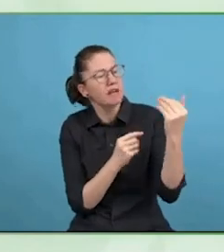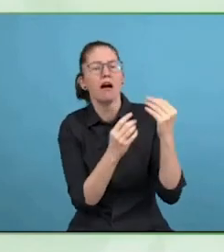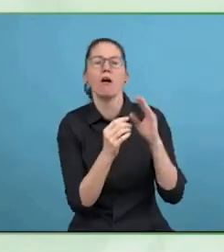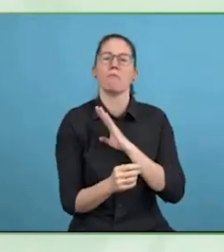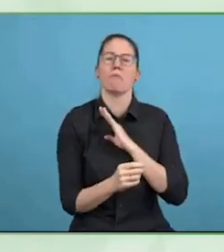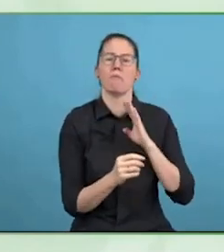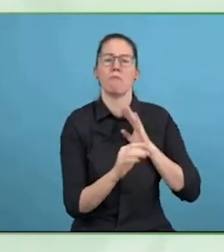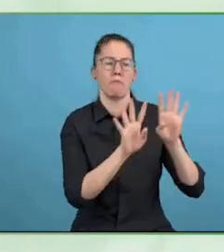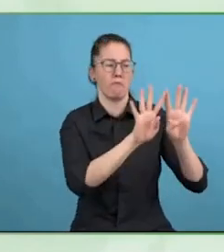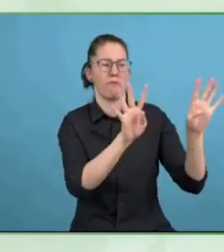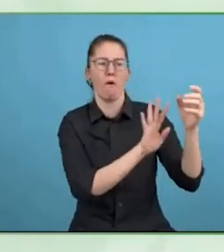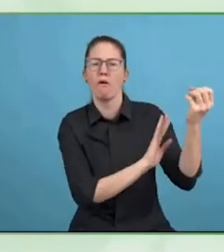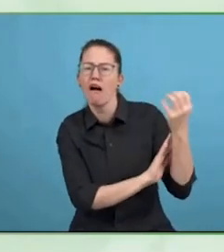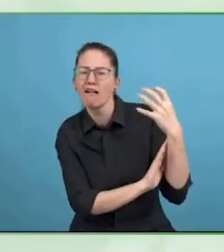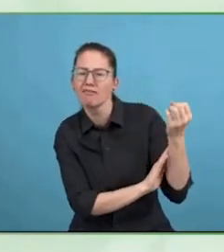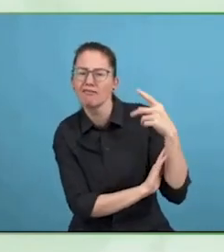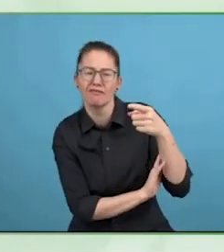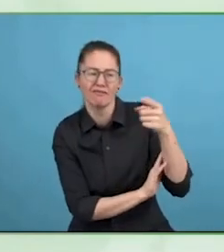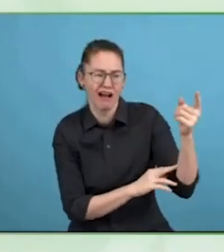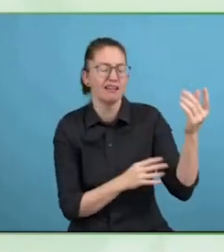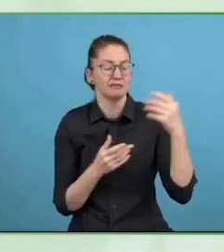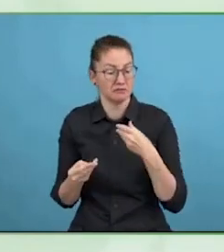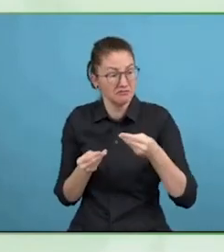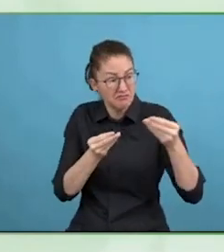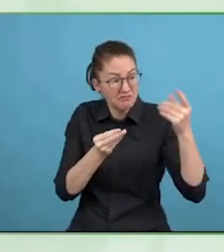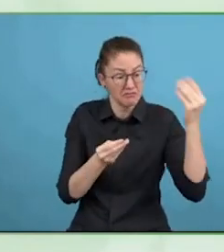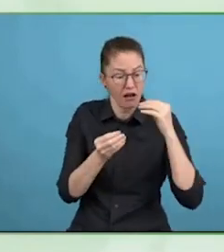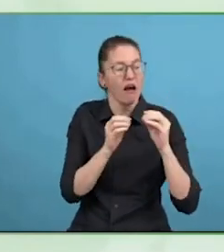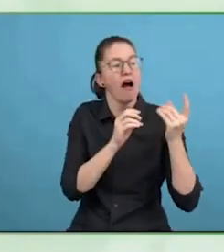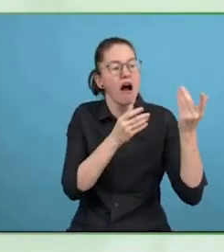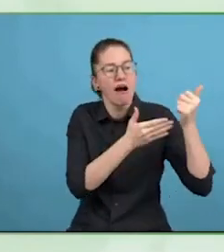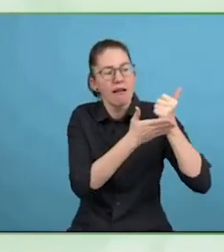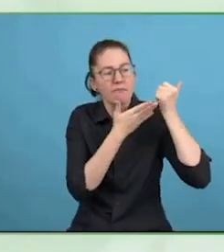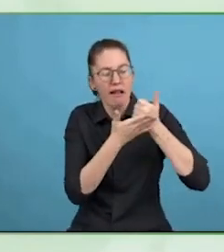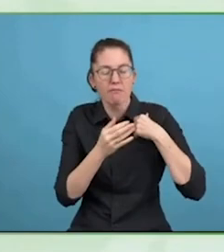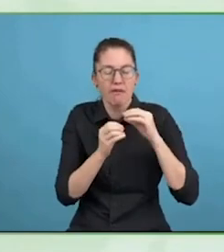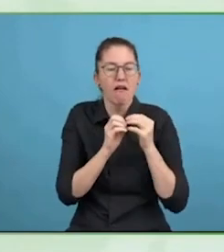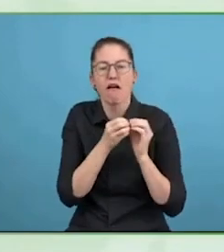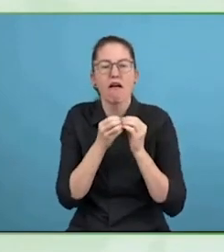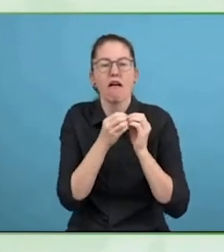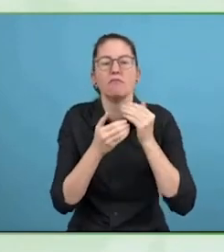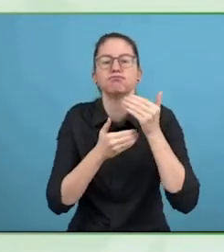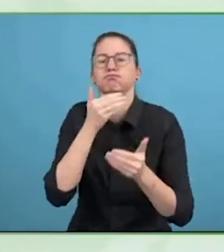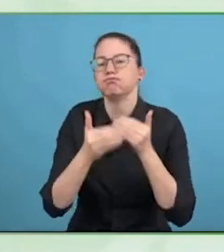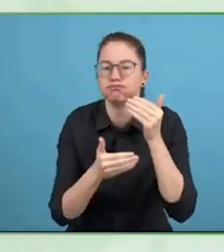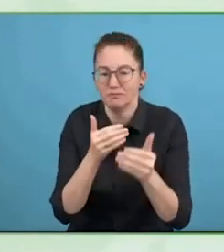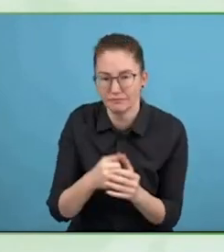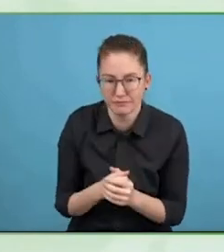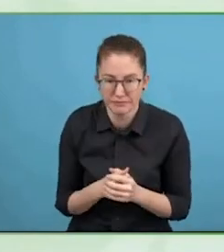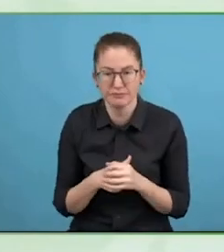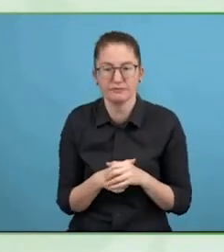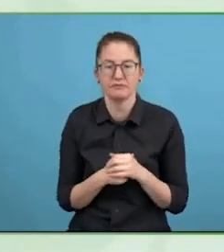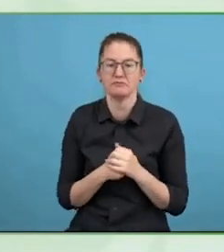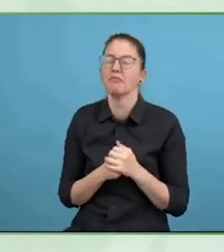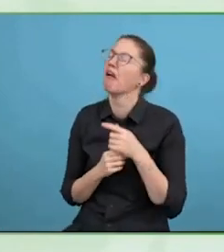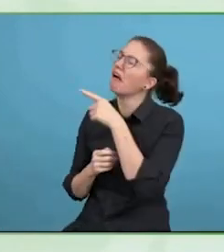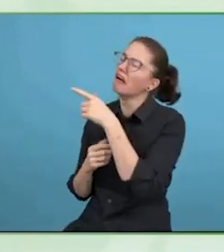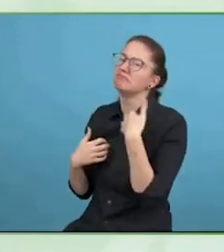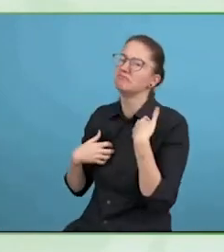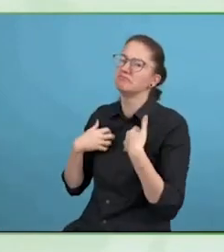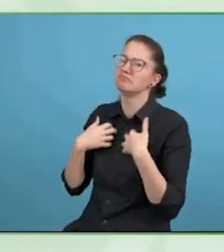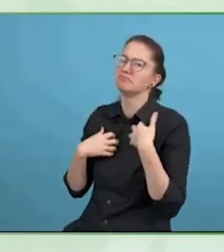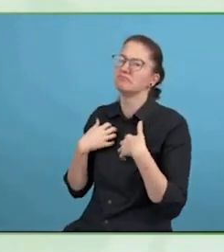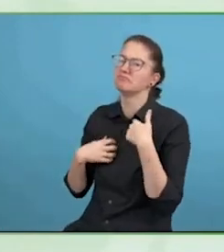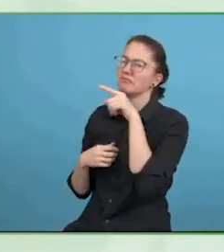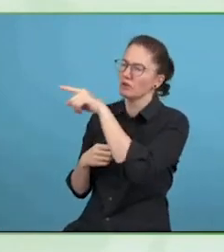NGO, international NGO. We are based in Germany. We are over 100 years old, and we work for the inclusion